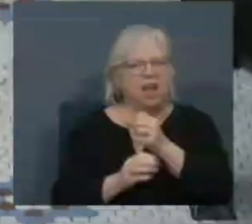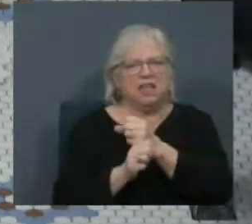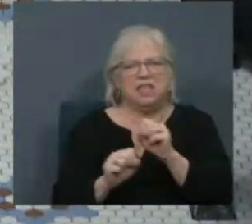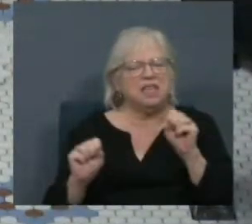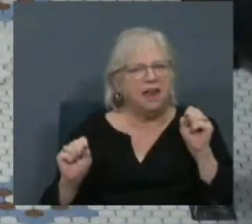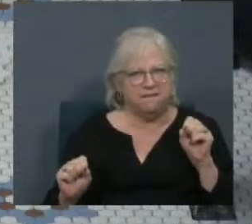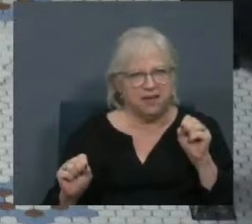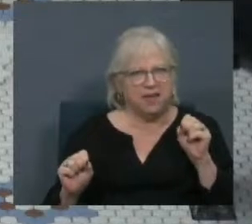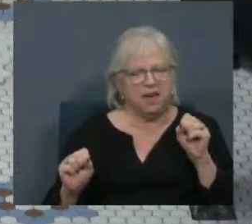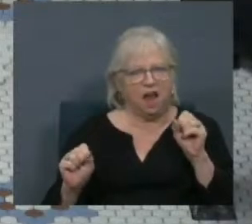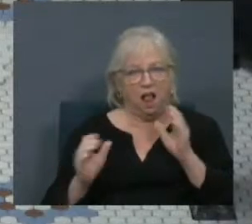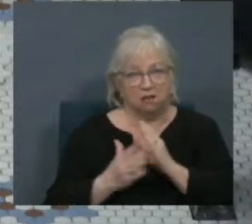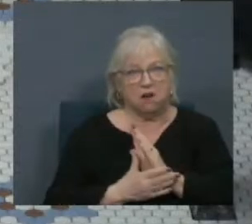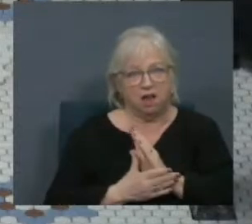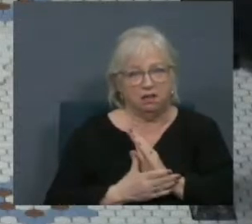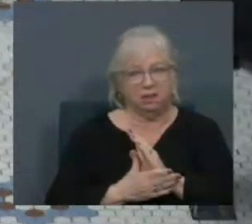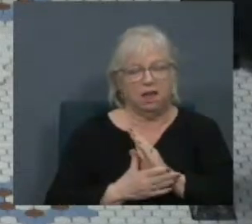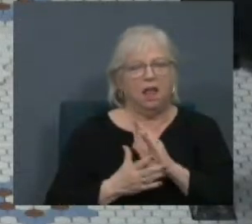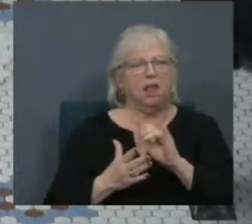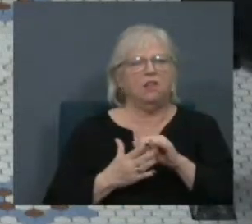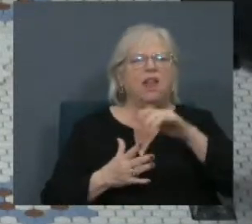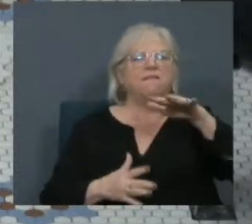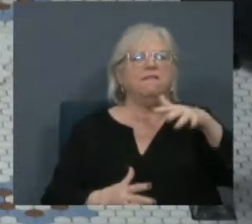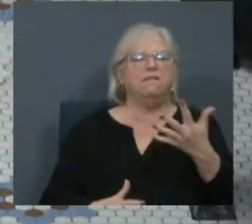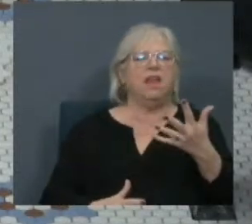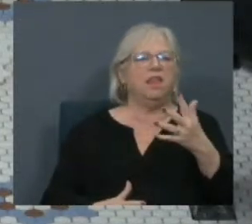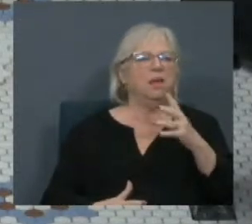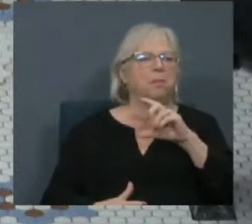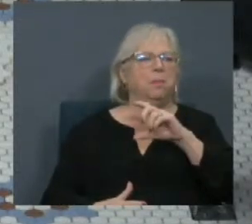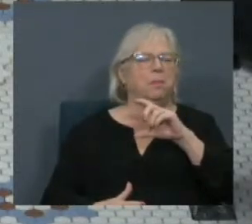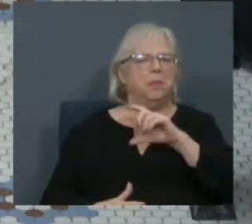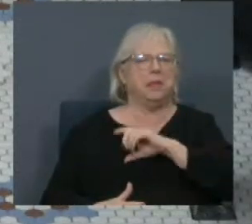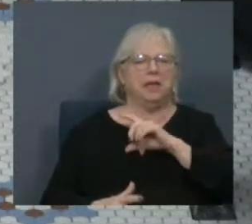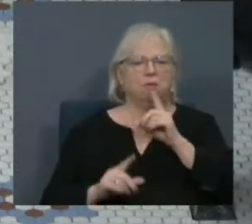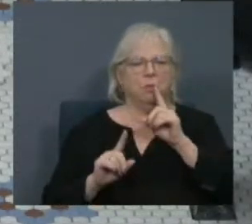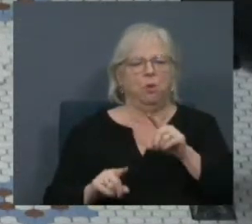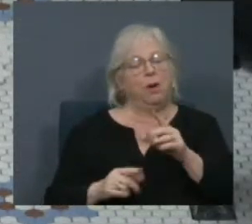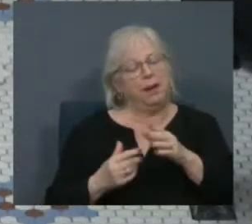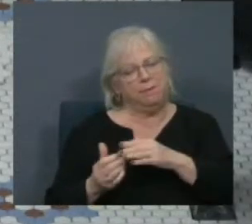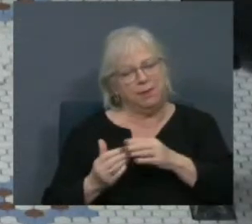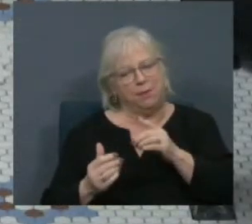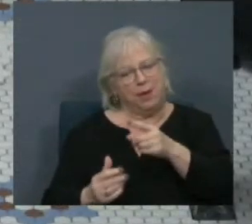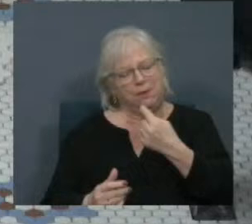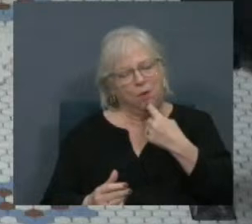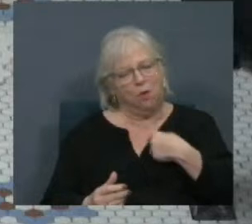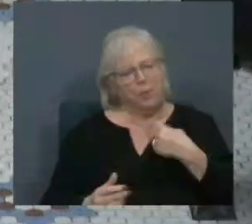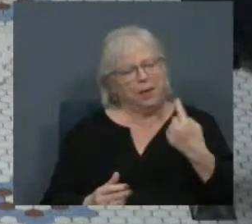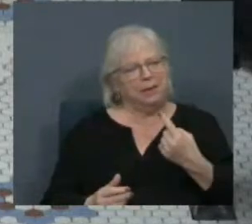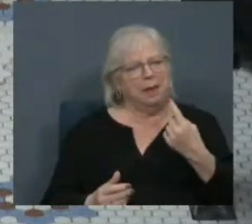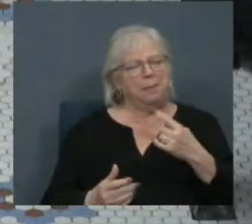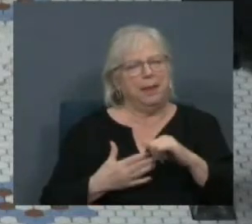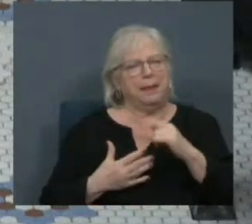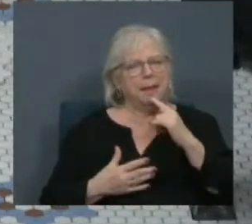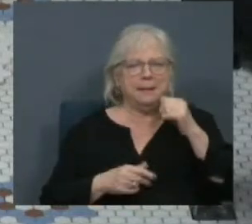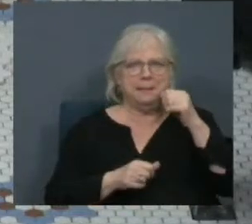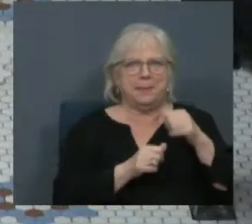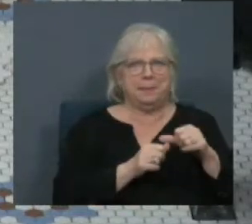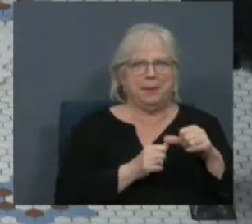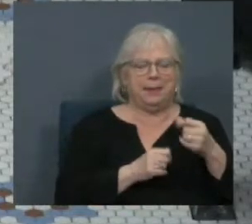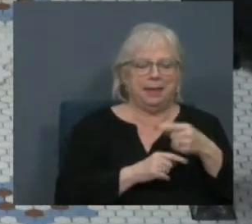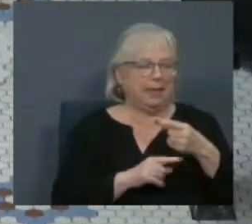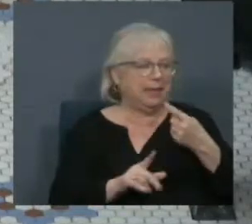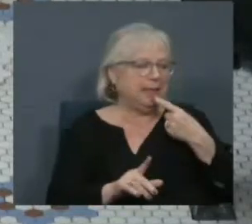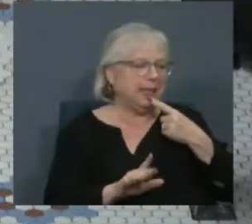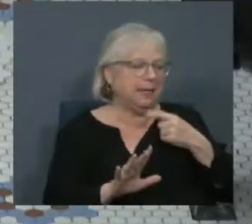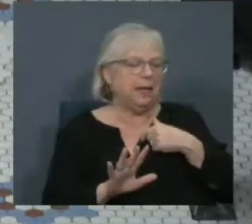all right? And so that 5th police officer, as much as it was hard to take, he told me something that I keep with me today, and he said, I'm